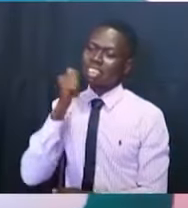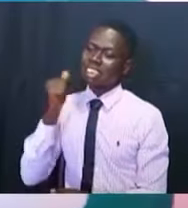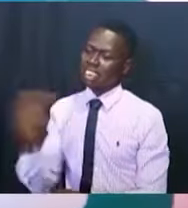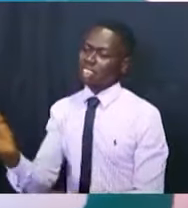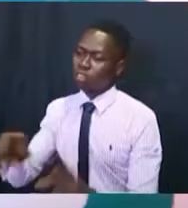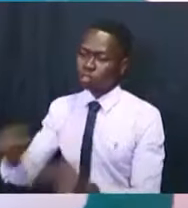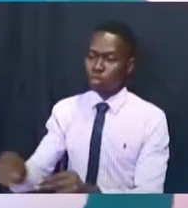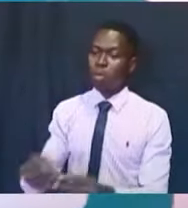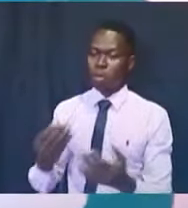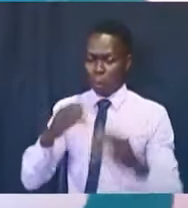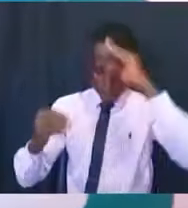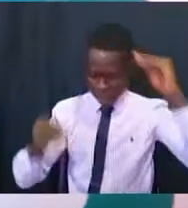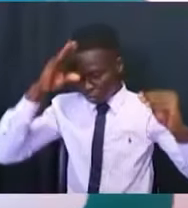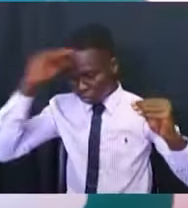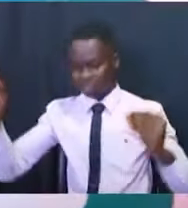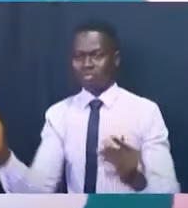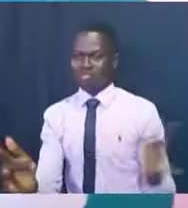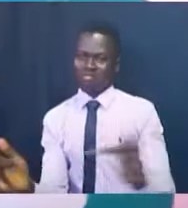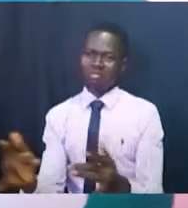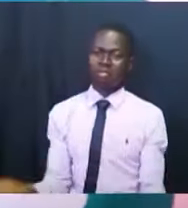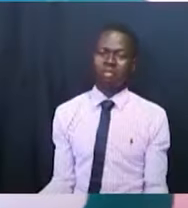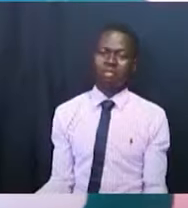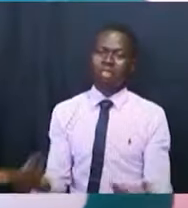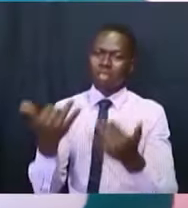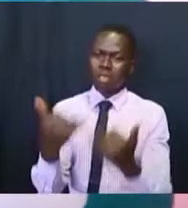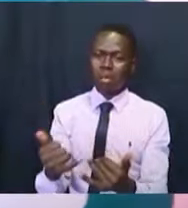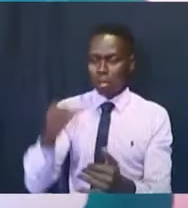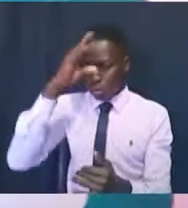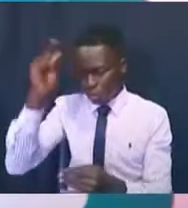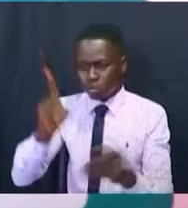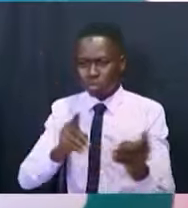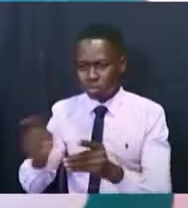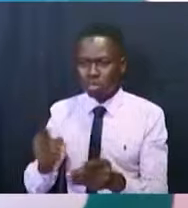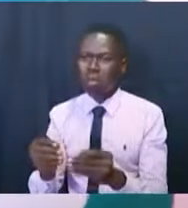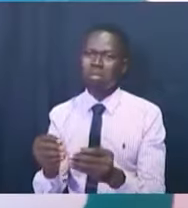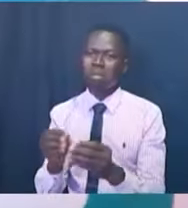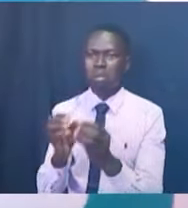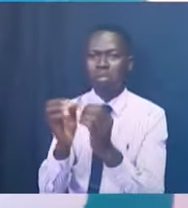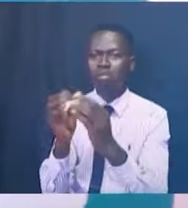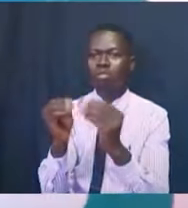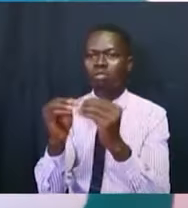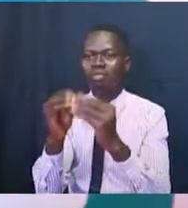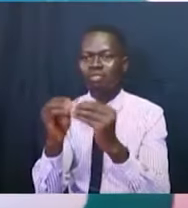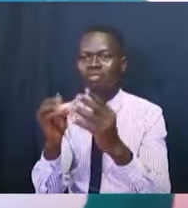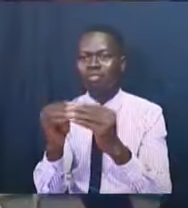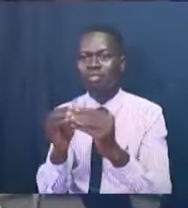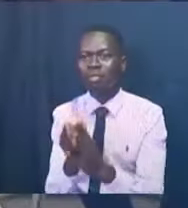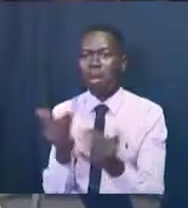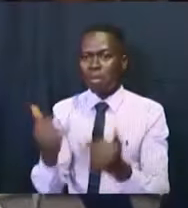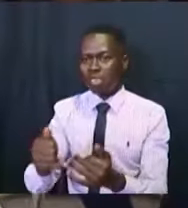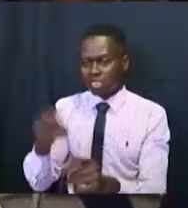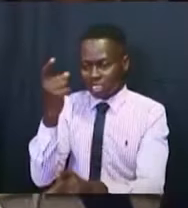inflamed with lust for one another. Men committed shameful acts with other men, and